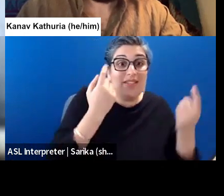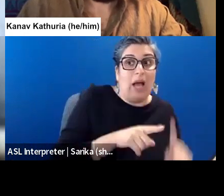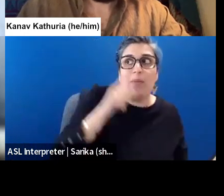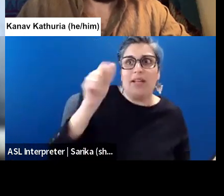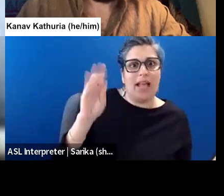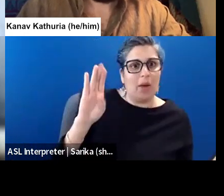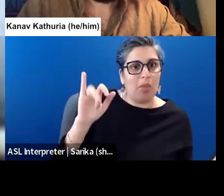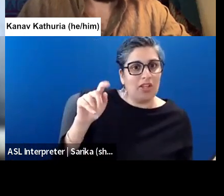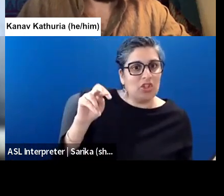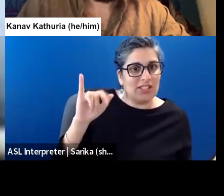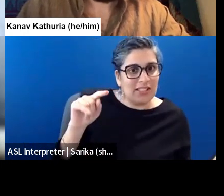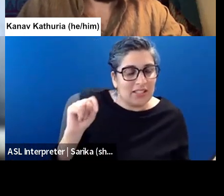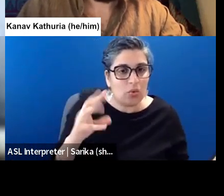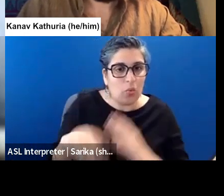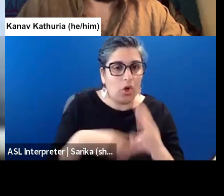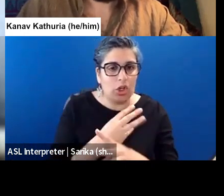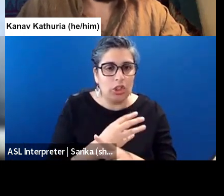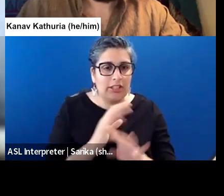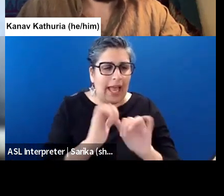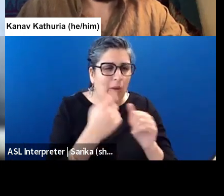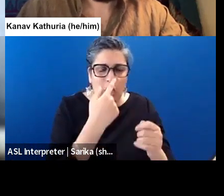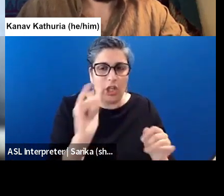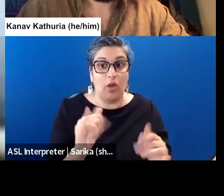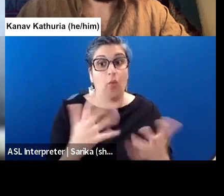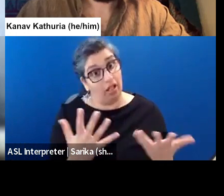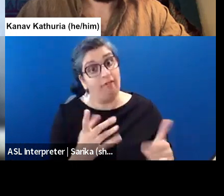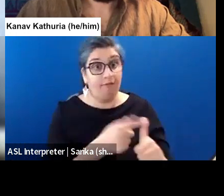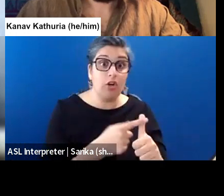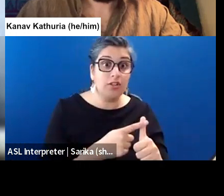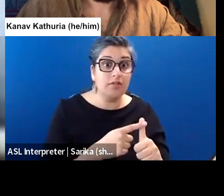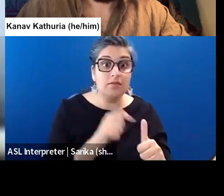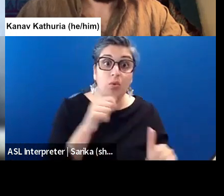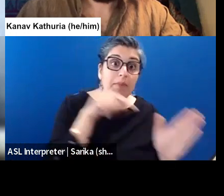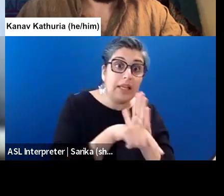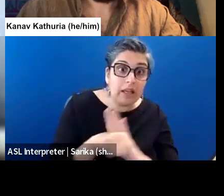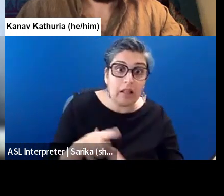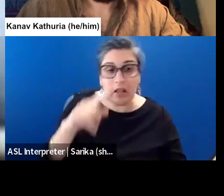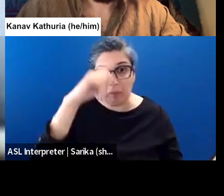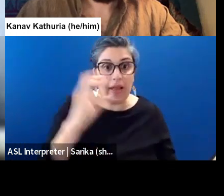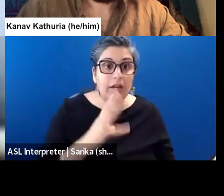with, well, there wouldn't be these murders of Black trans women.